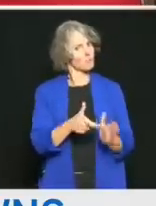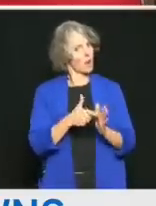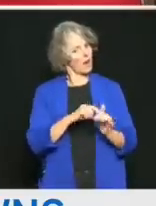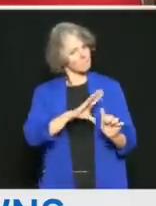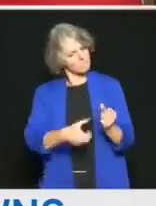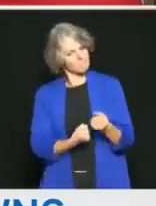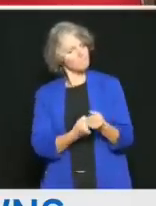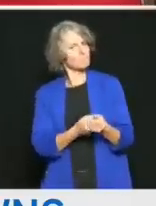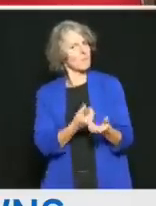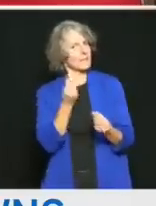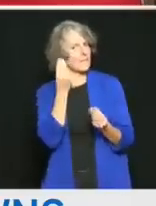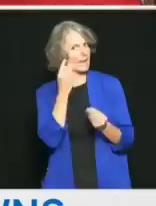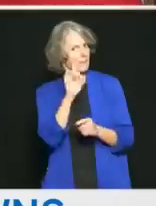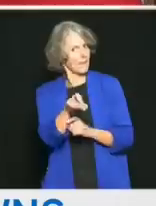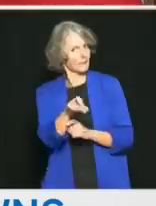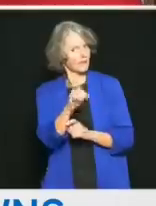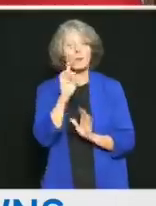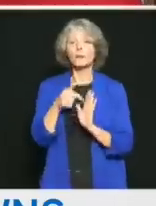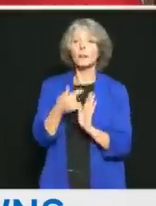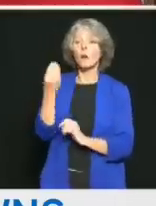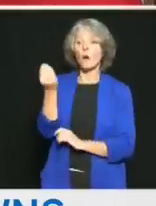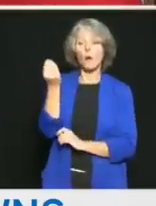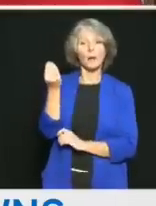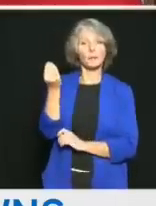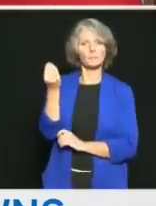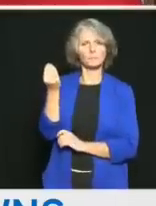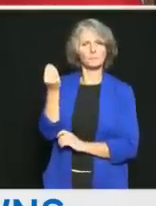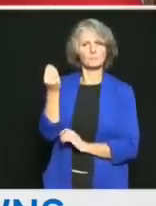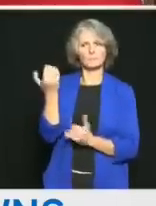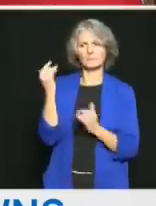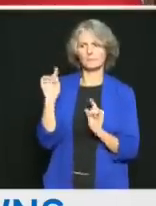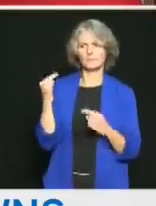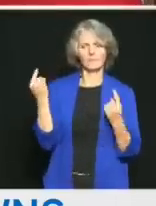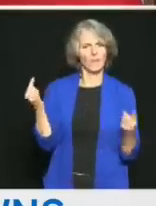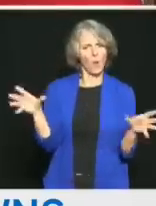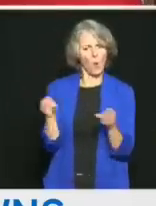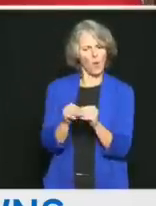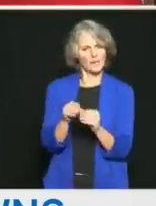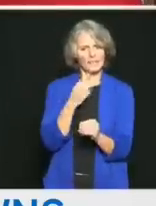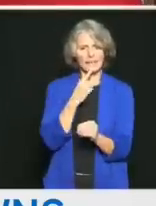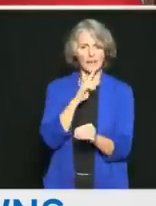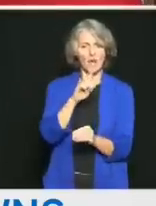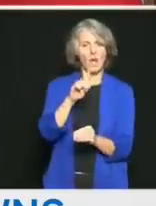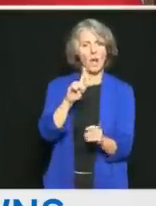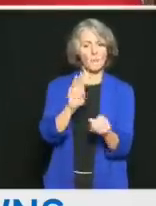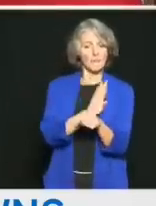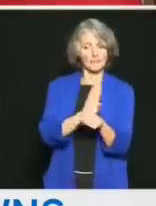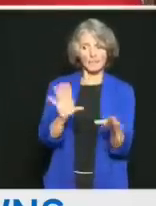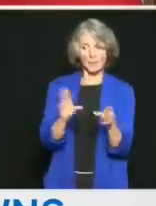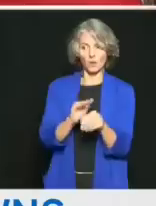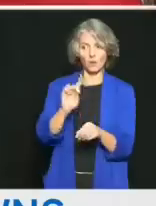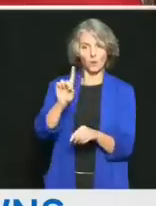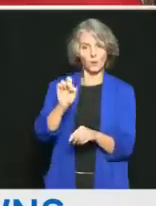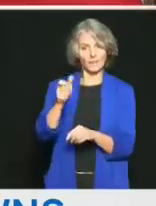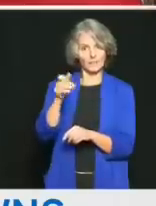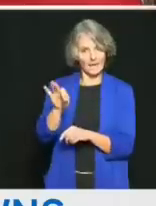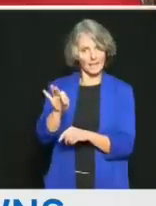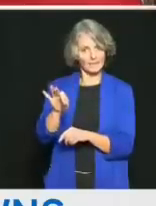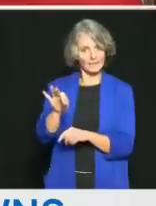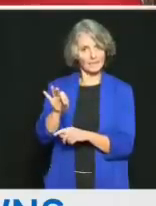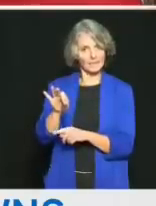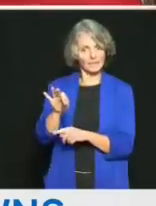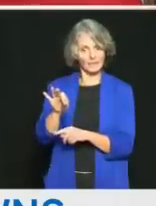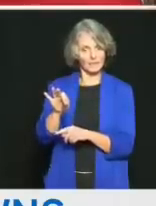bottom of that. For example, Ontario has only spotted or cited 119 businesses that are or